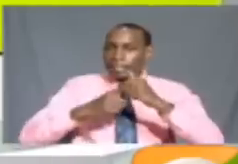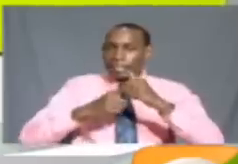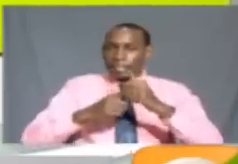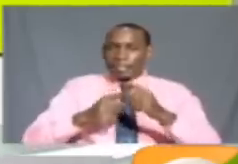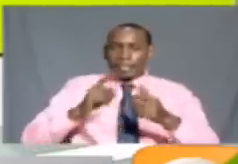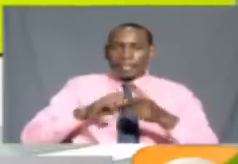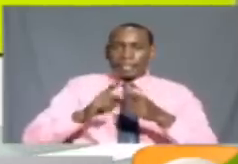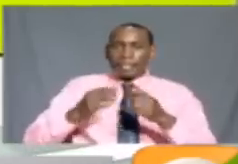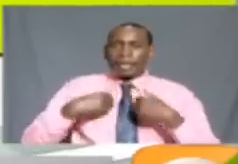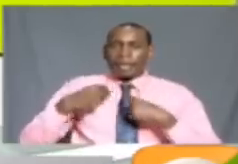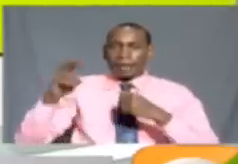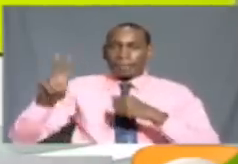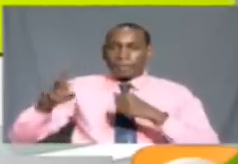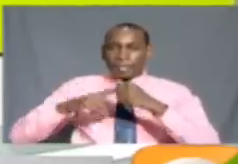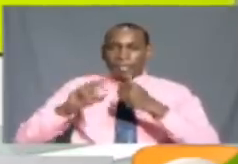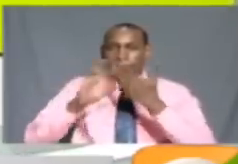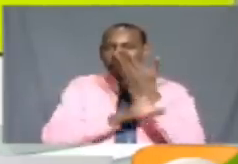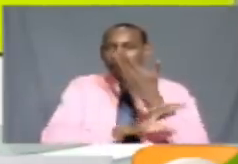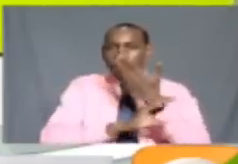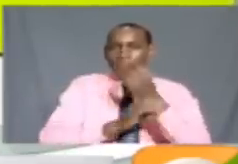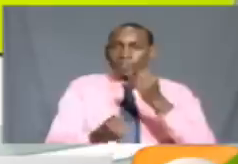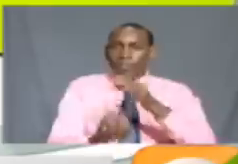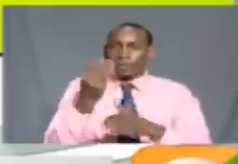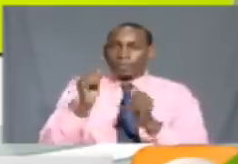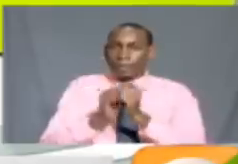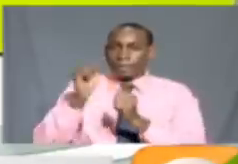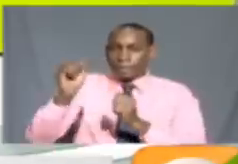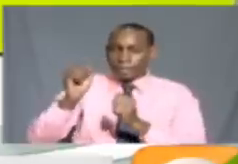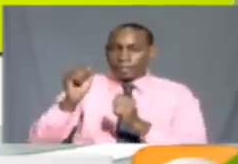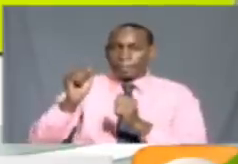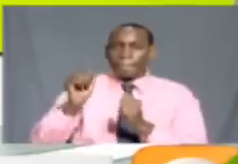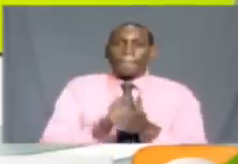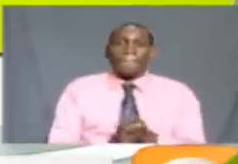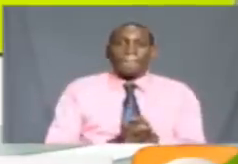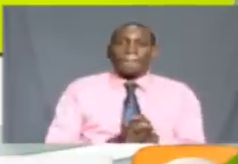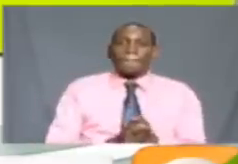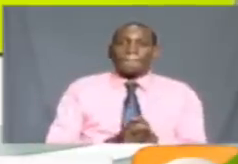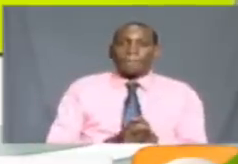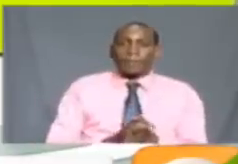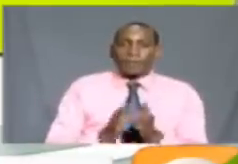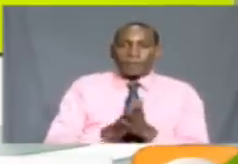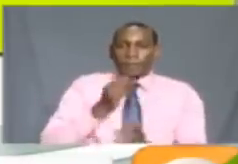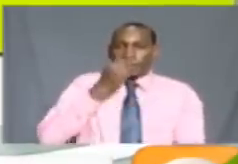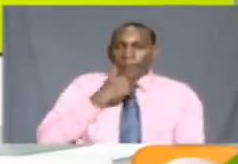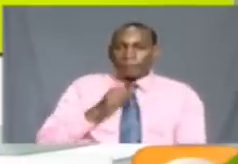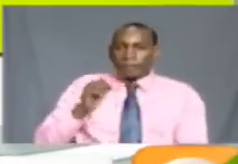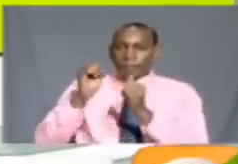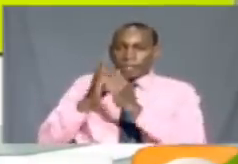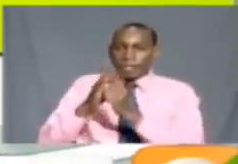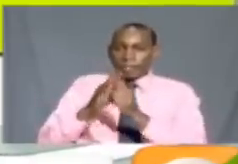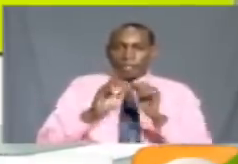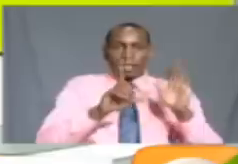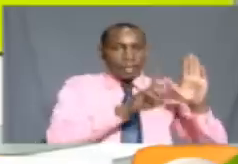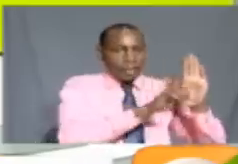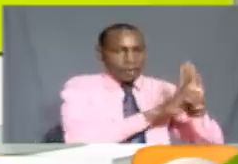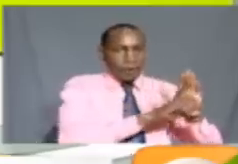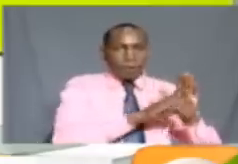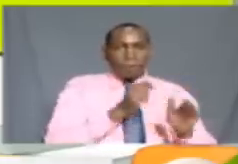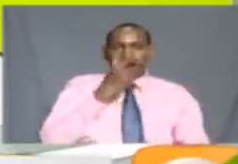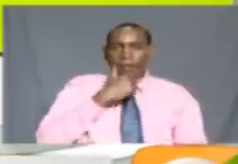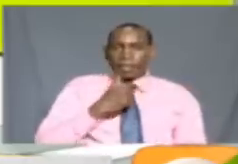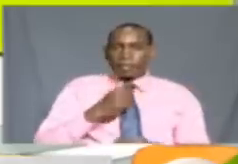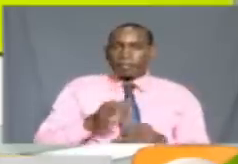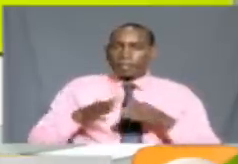you have 26 countries that have set that at 15. And for the age of 13 as a legal age for sexual